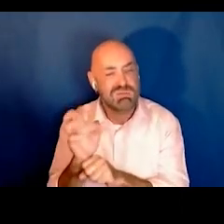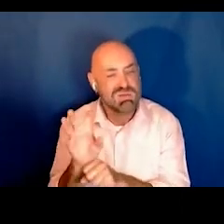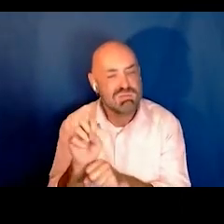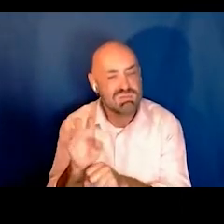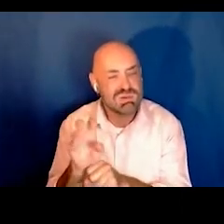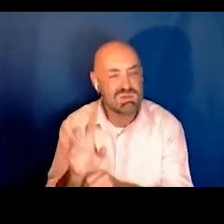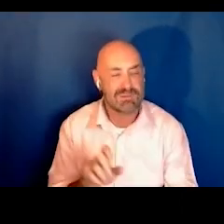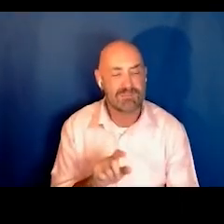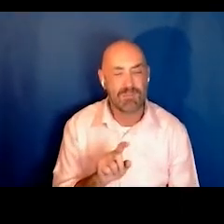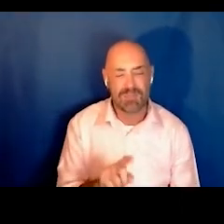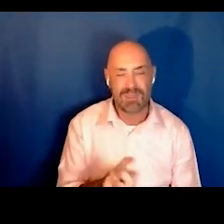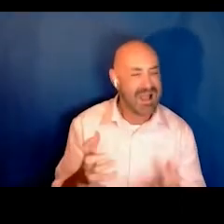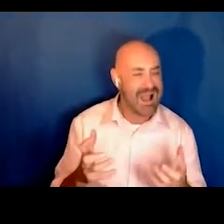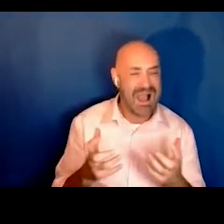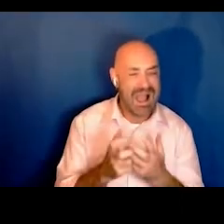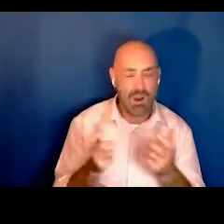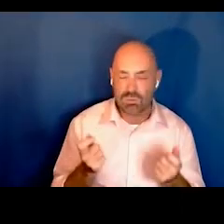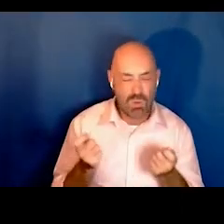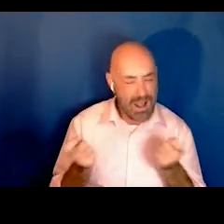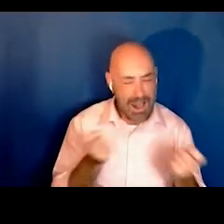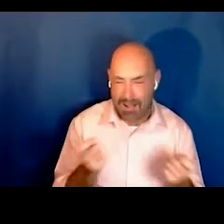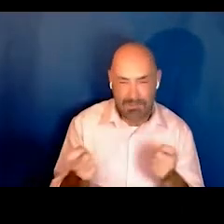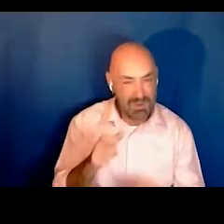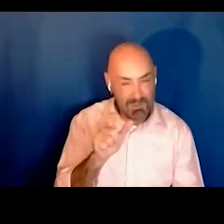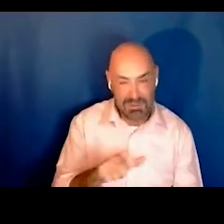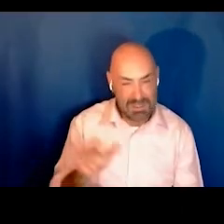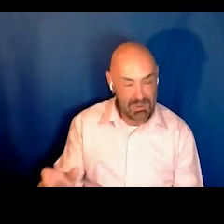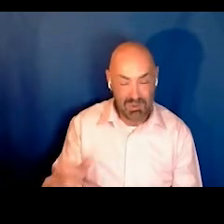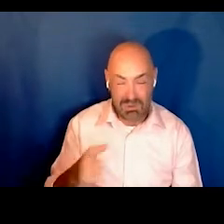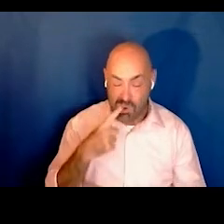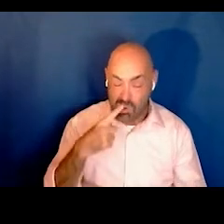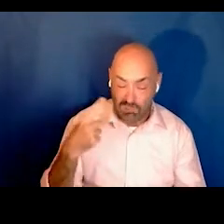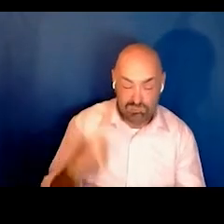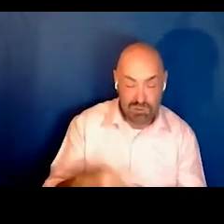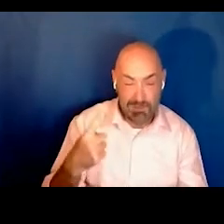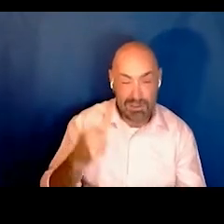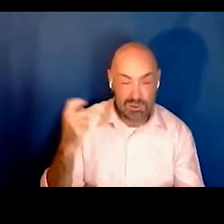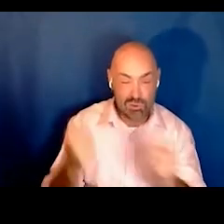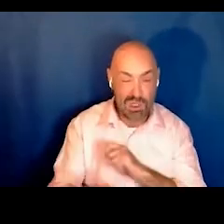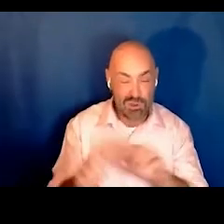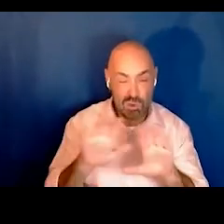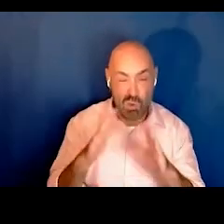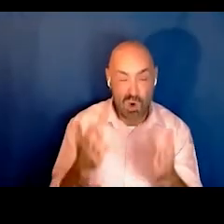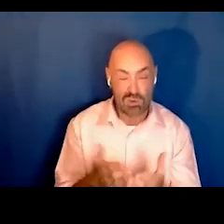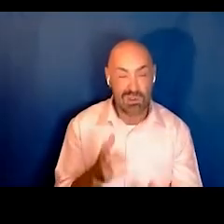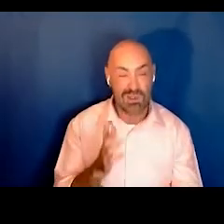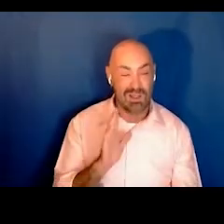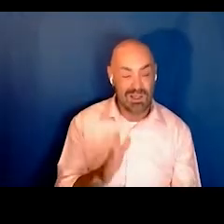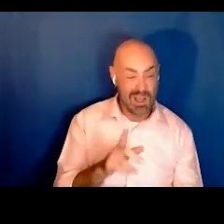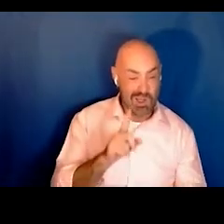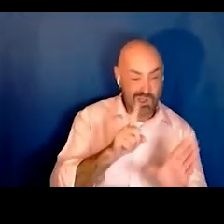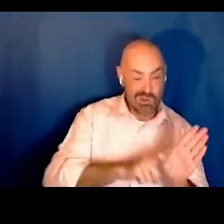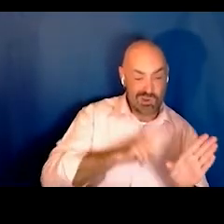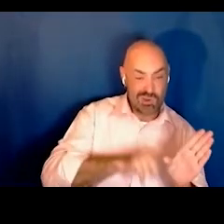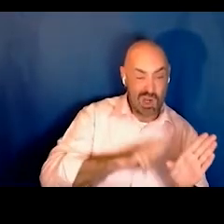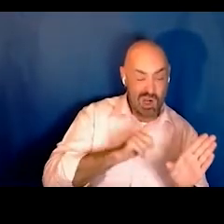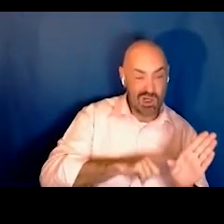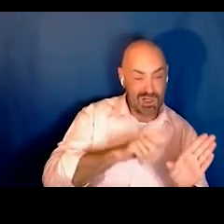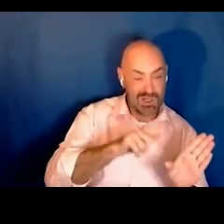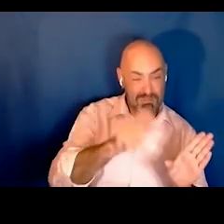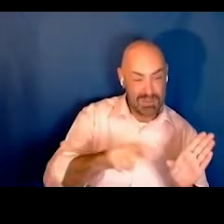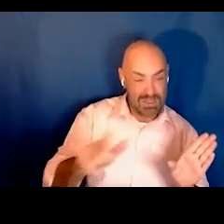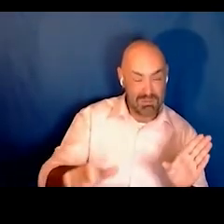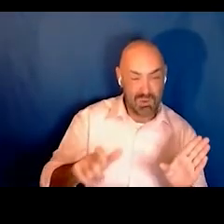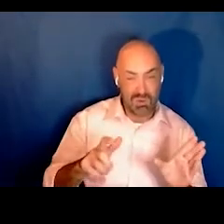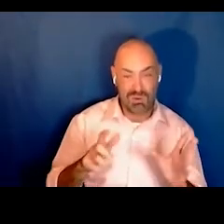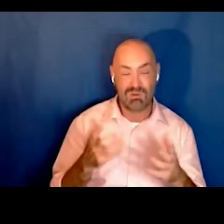So how do we help individuals cope with this rapidly changing world? We've seen that children and young people are sitting with all